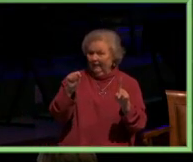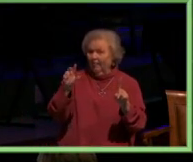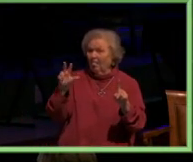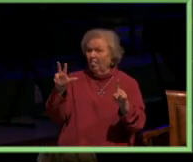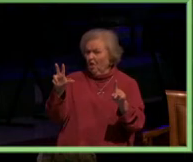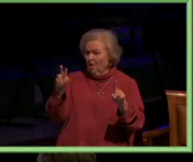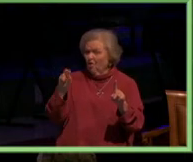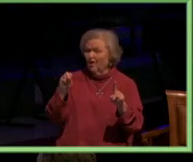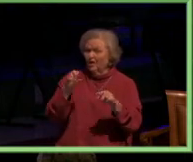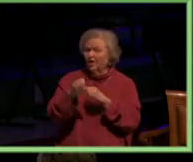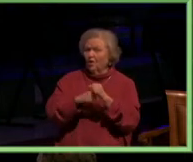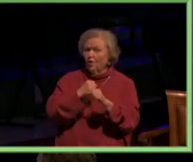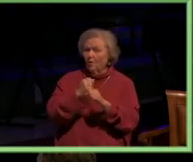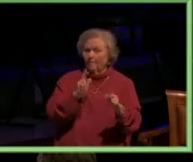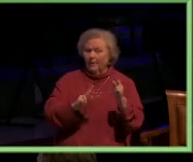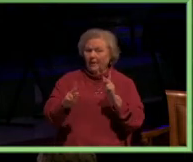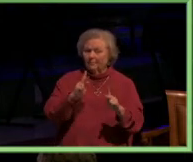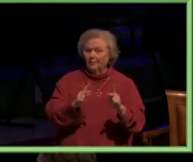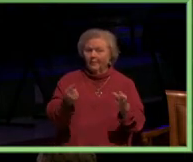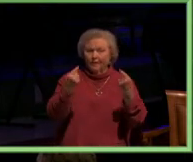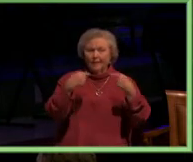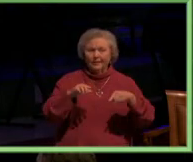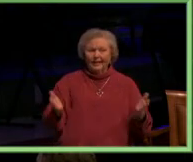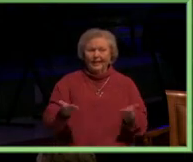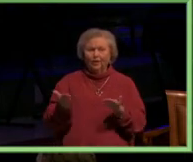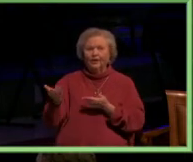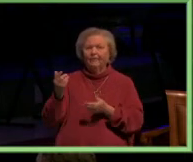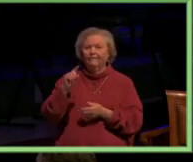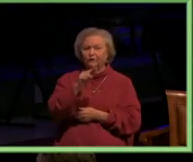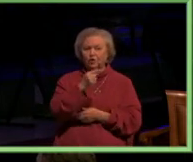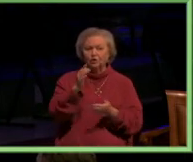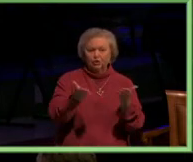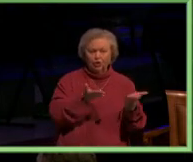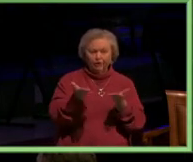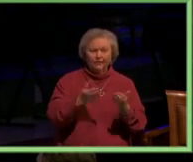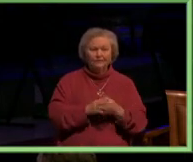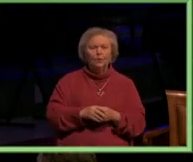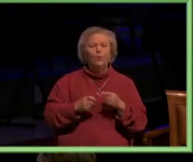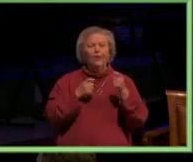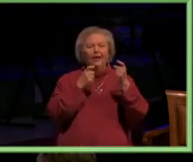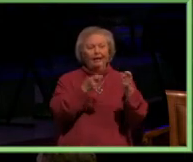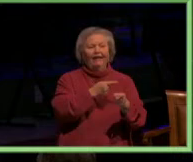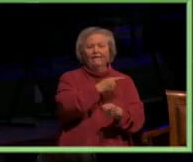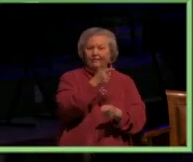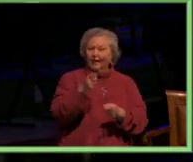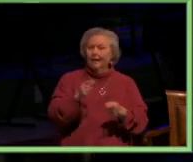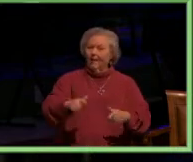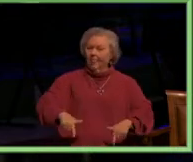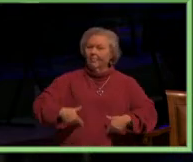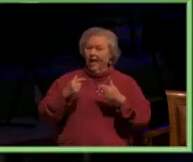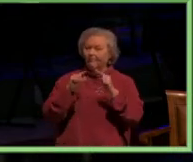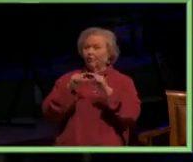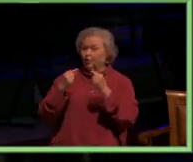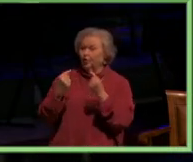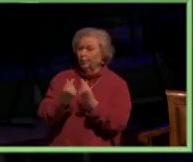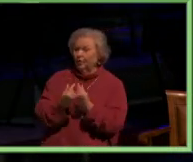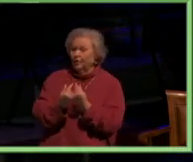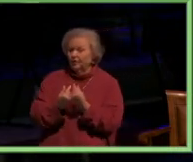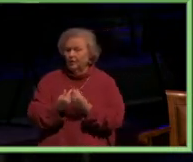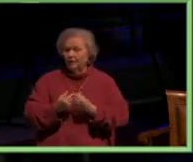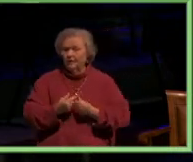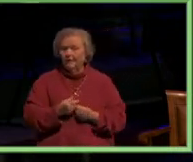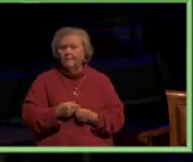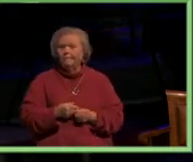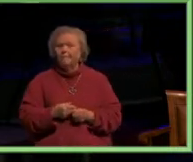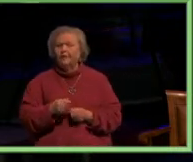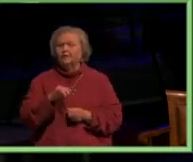to 30-year-olds that have been coming to this first hour, and we want to offer a life group for them. Doesn't matter your marital status. Some of the folks that are starting the class are married, some are not.